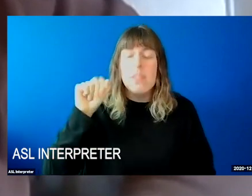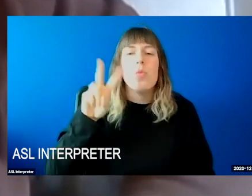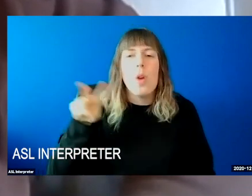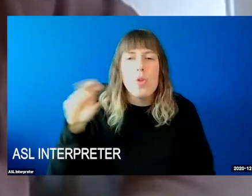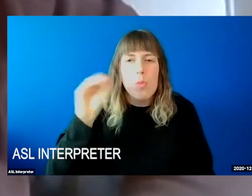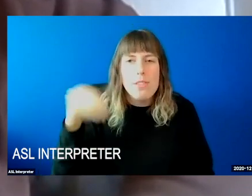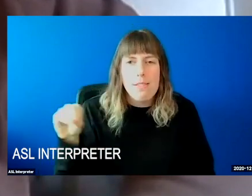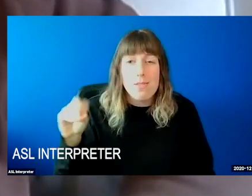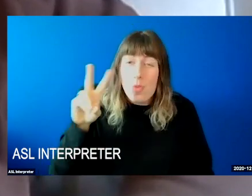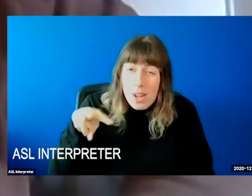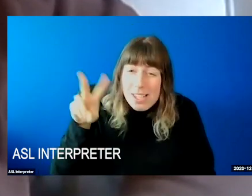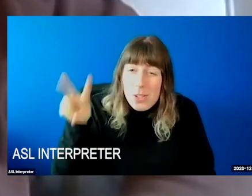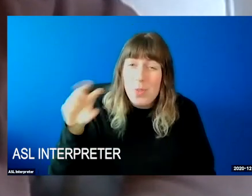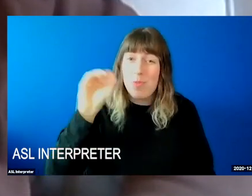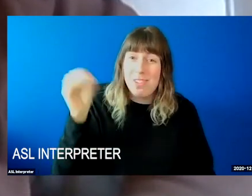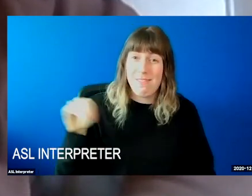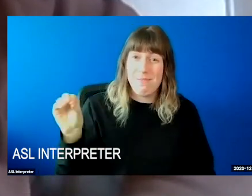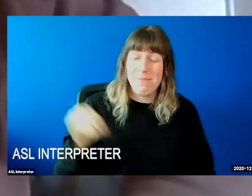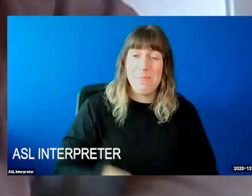22% of us in Canada have disabilities.